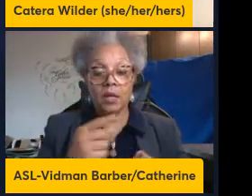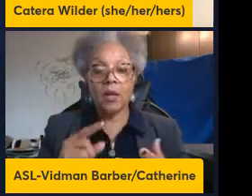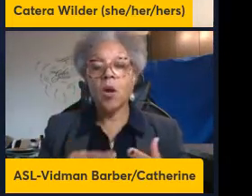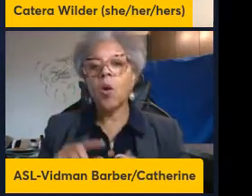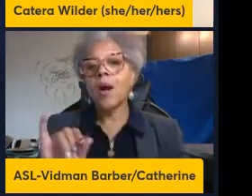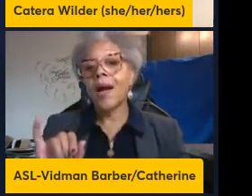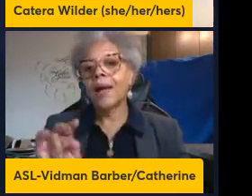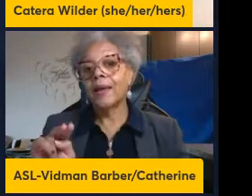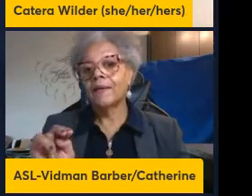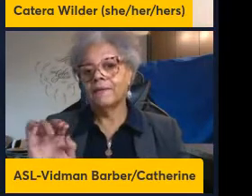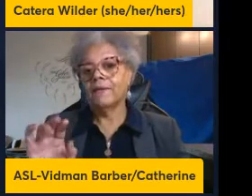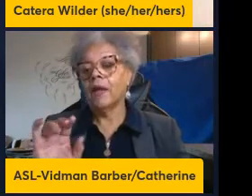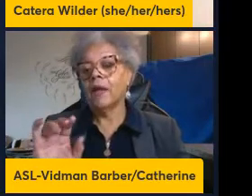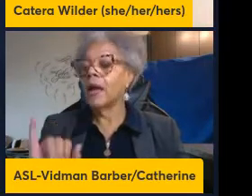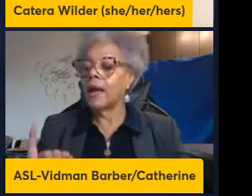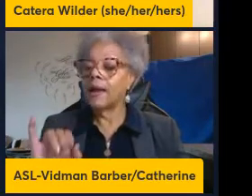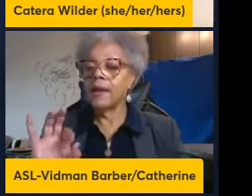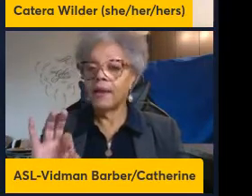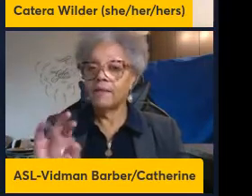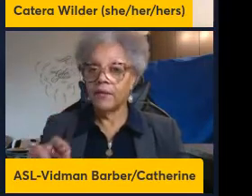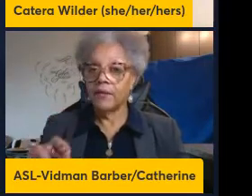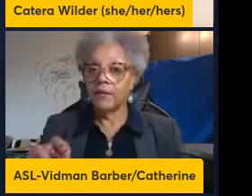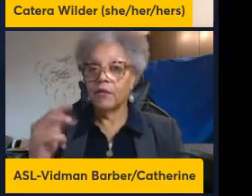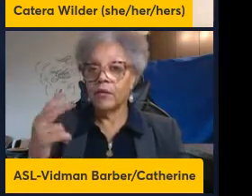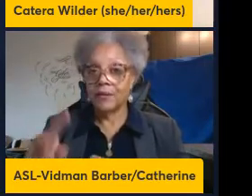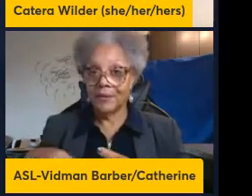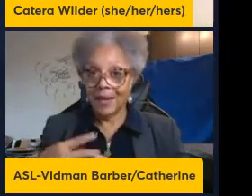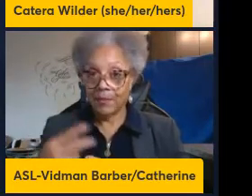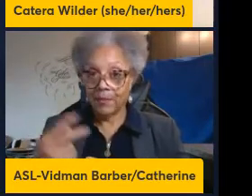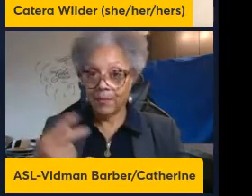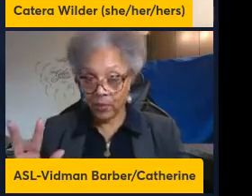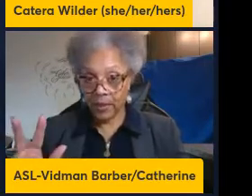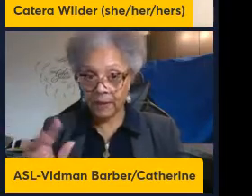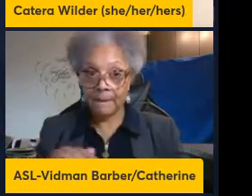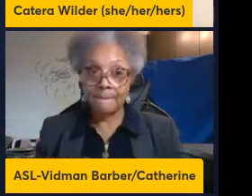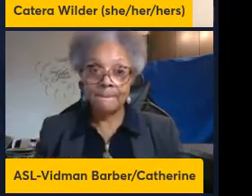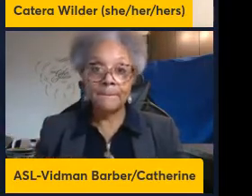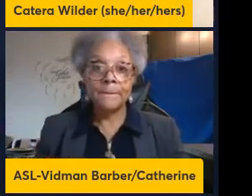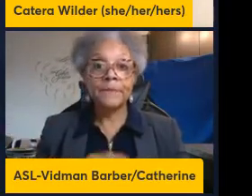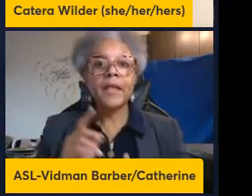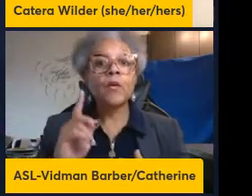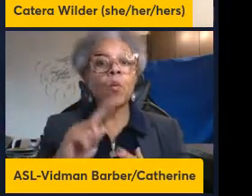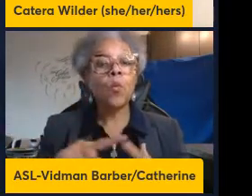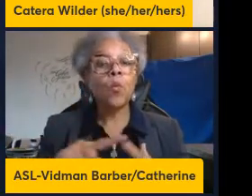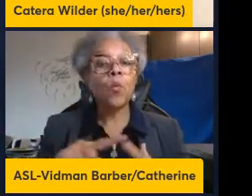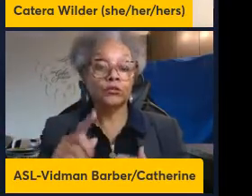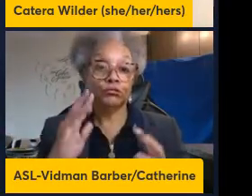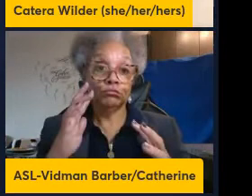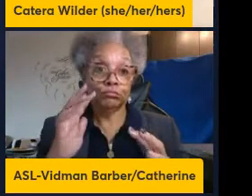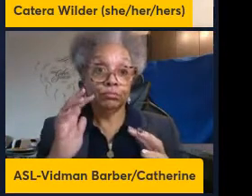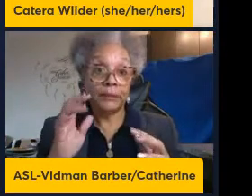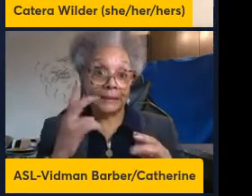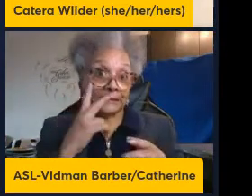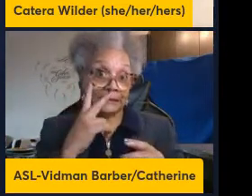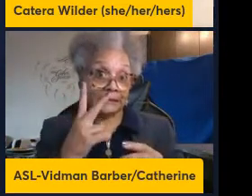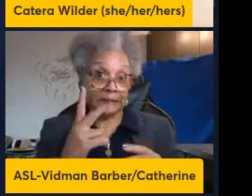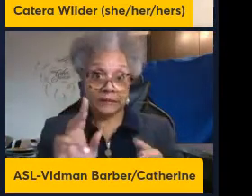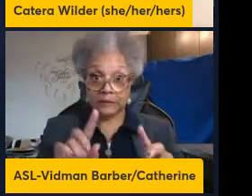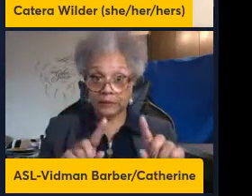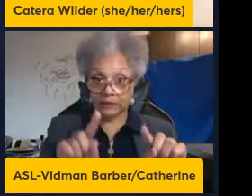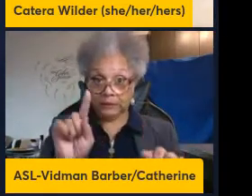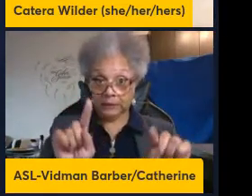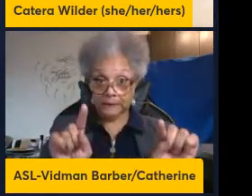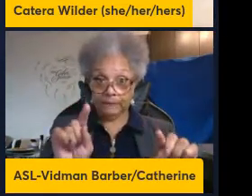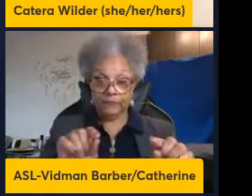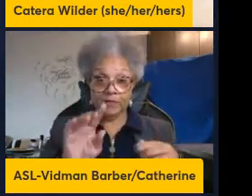interferon lambda 3, which is a type 3 interferon. And one of the kind of more striking things that you can see is this top